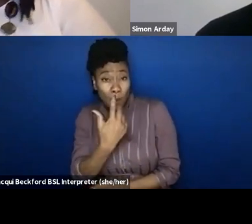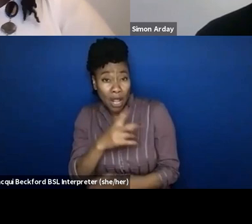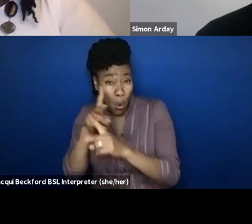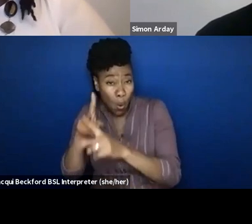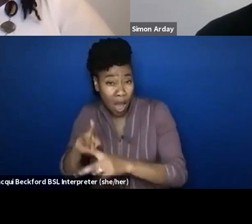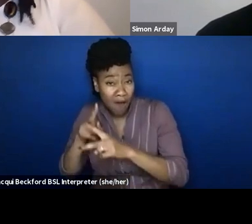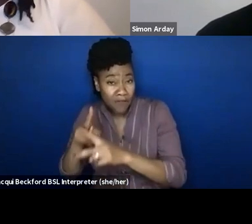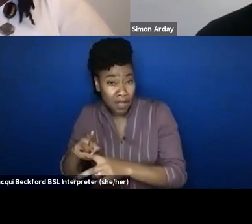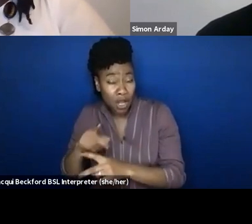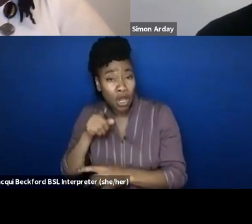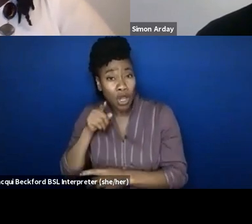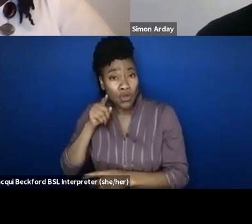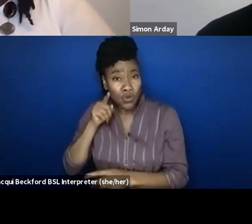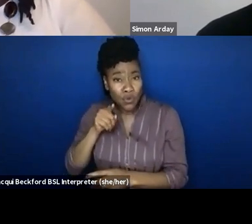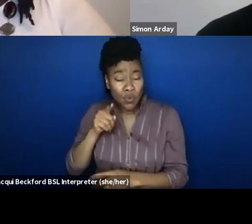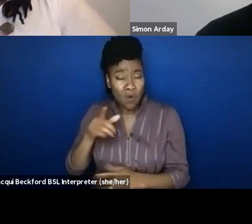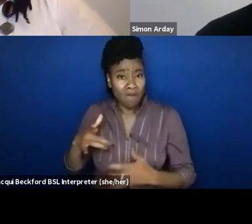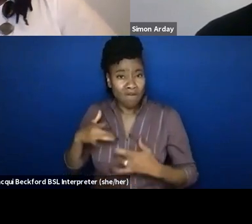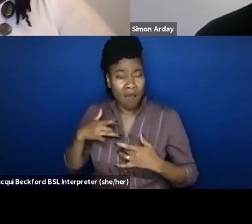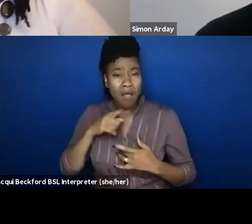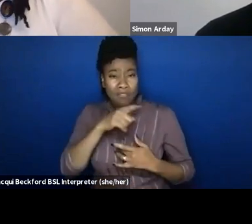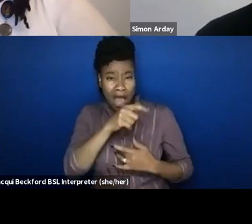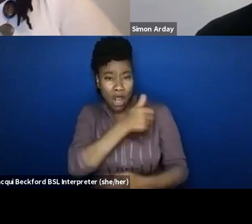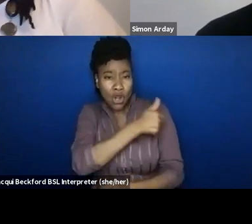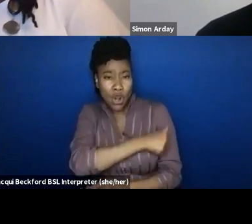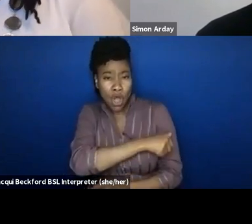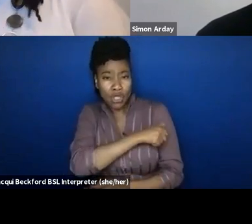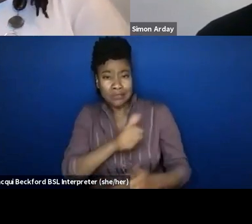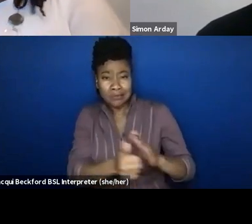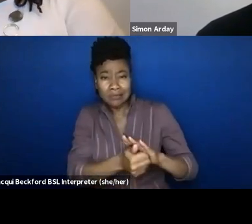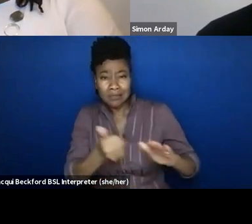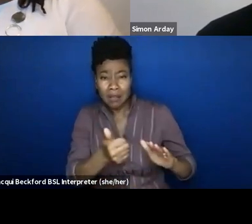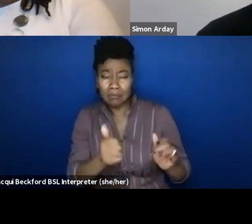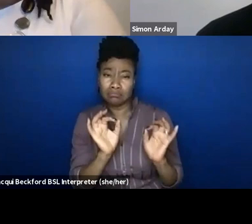what was it about their skills? I don't know who wants to go first.